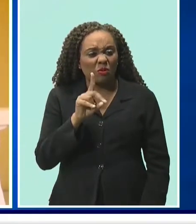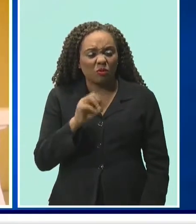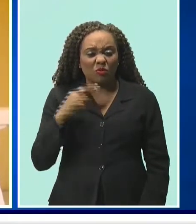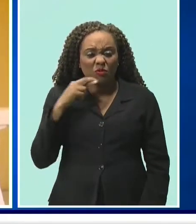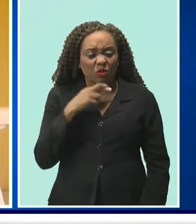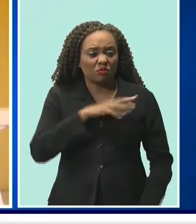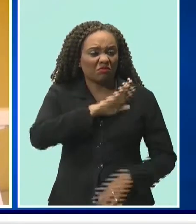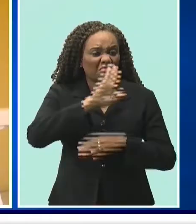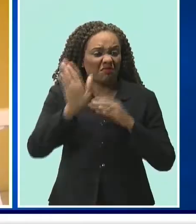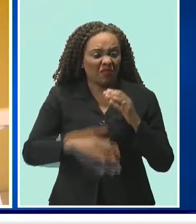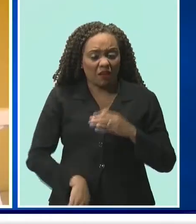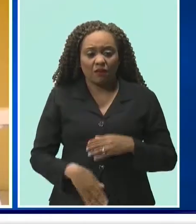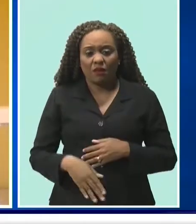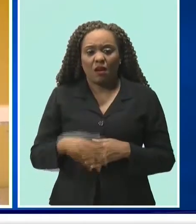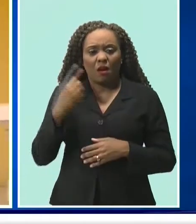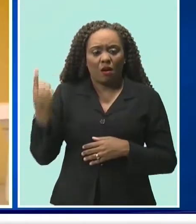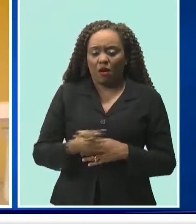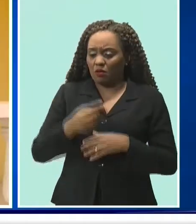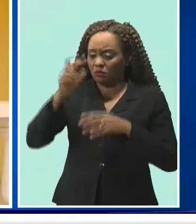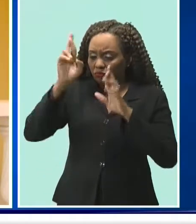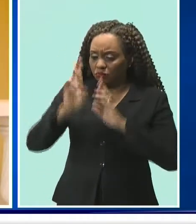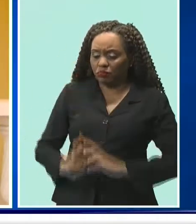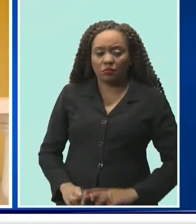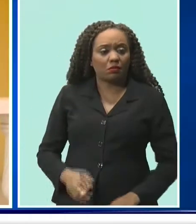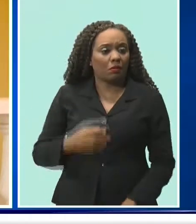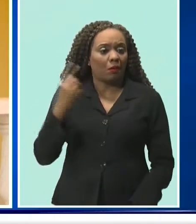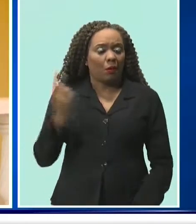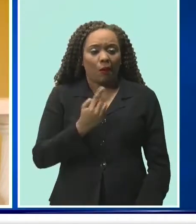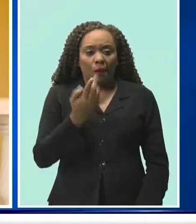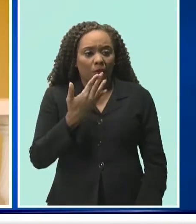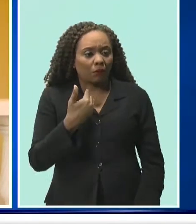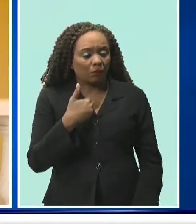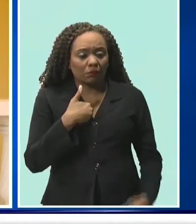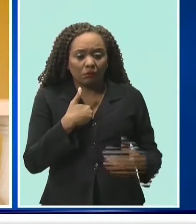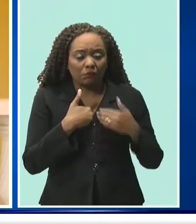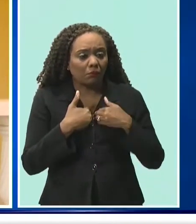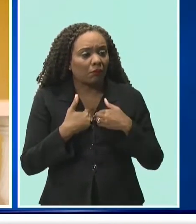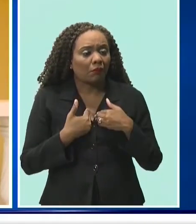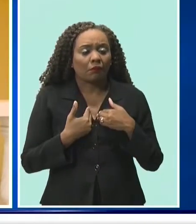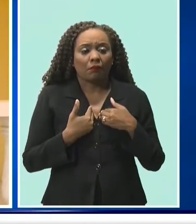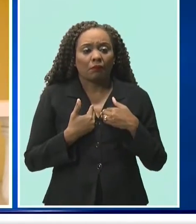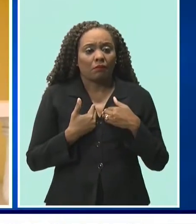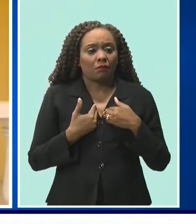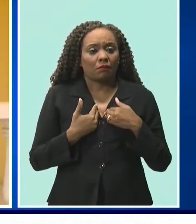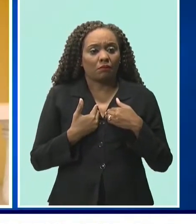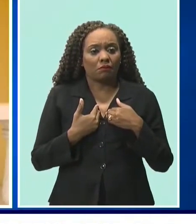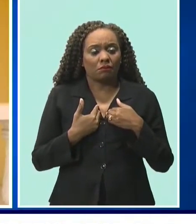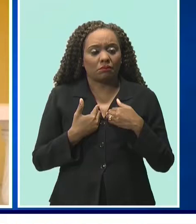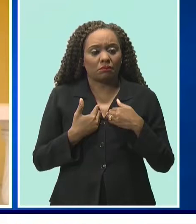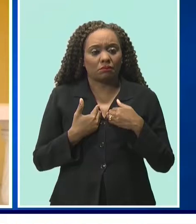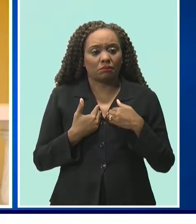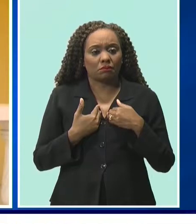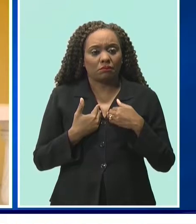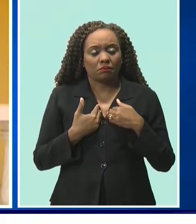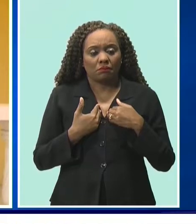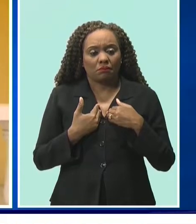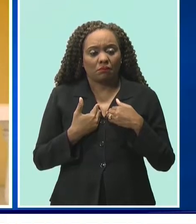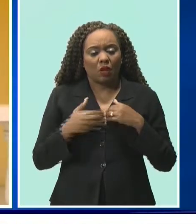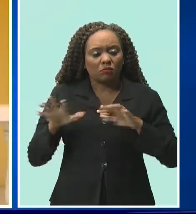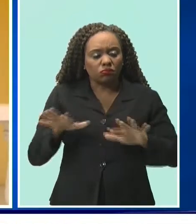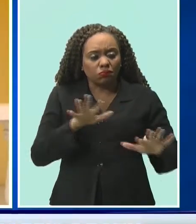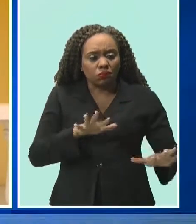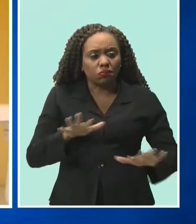whenever you see him, you can expect that he will not in any way overreact or